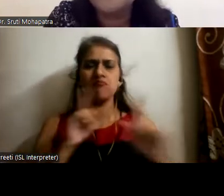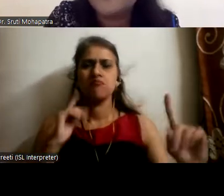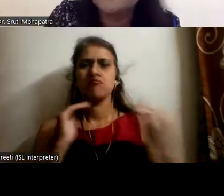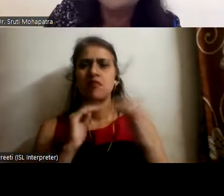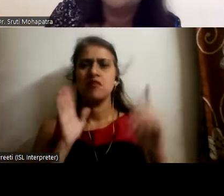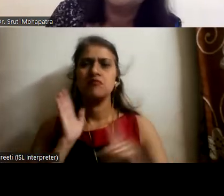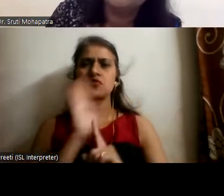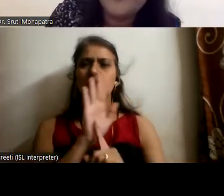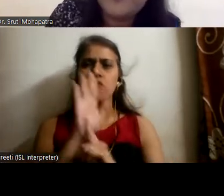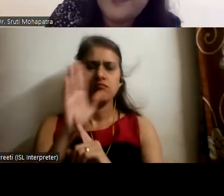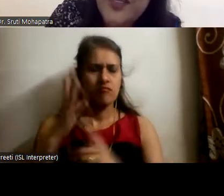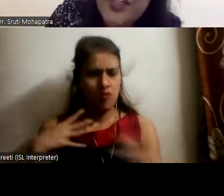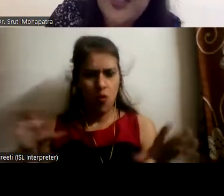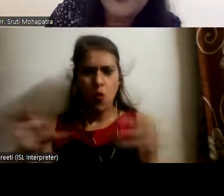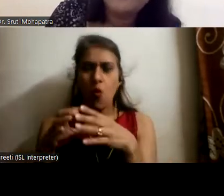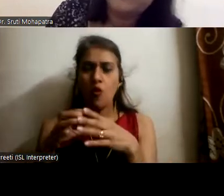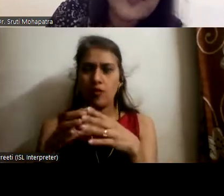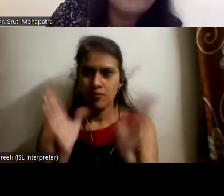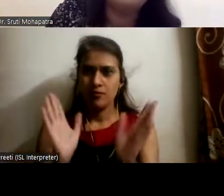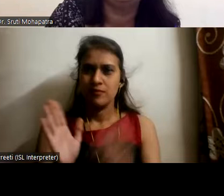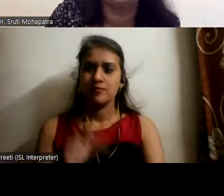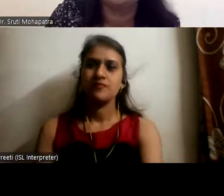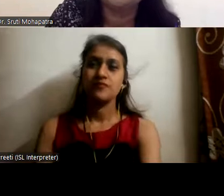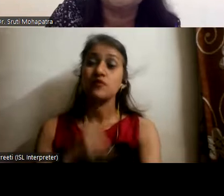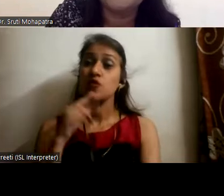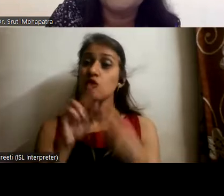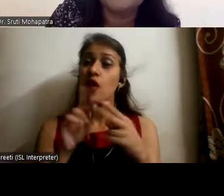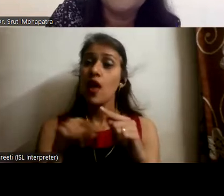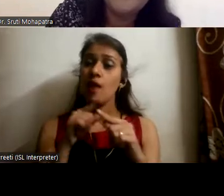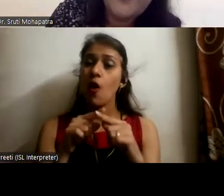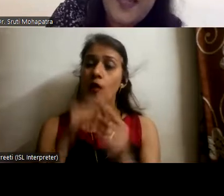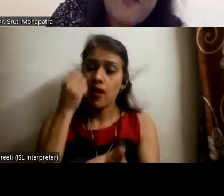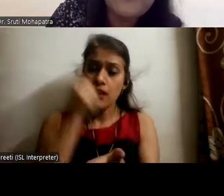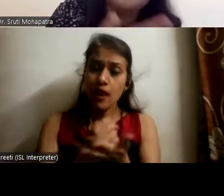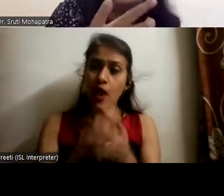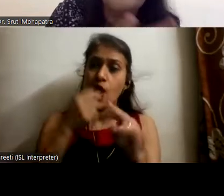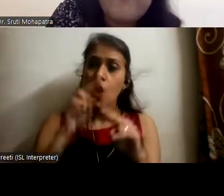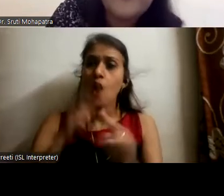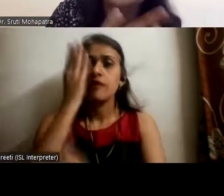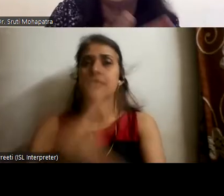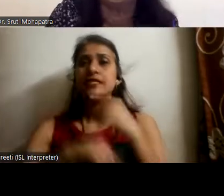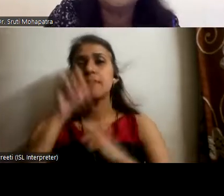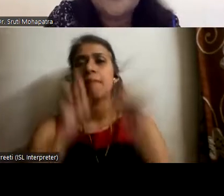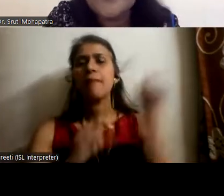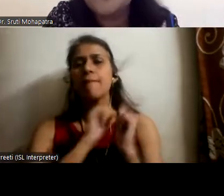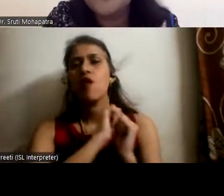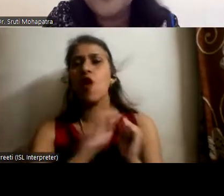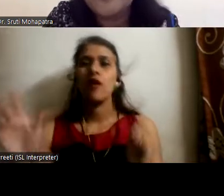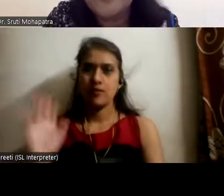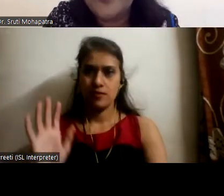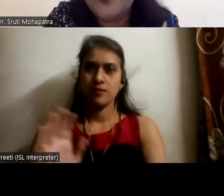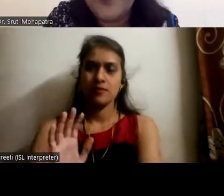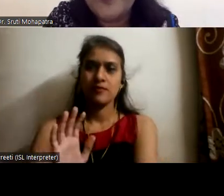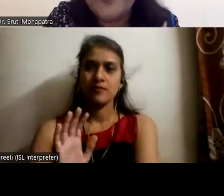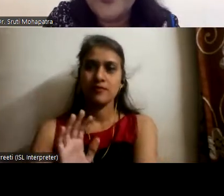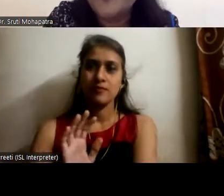consultative status in the United Nations and talks about the rights of the disabled in everything, every decision that is being taken